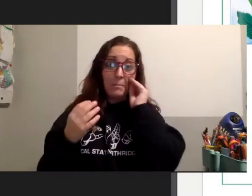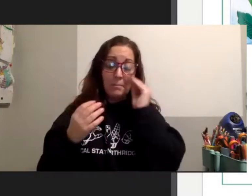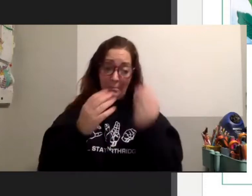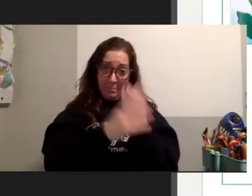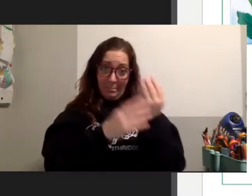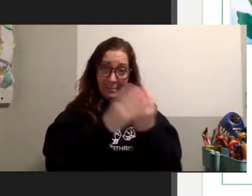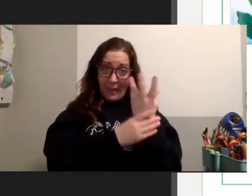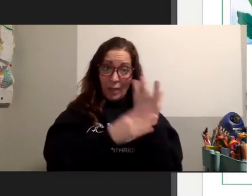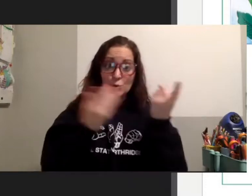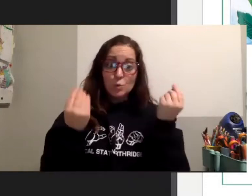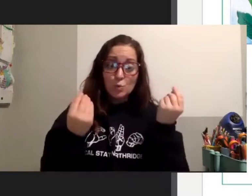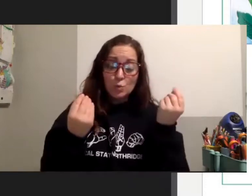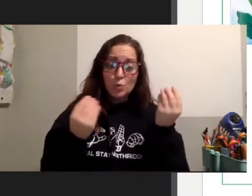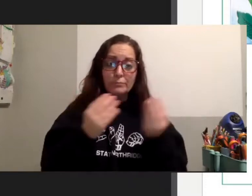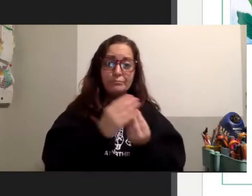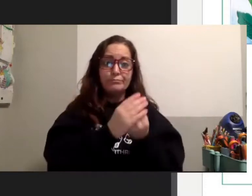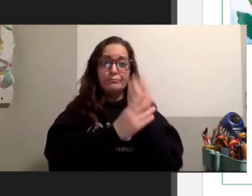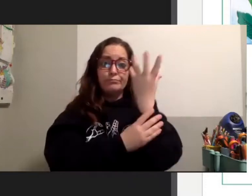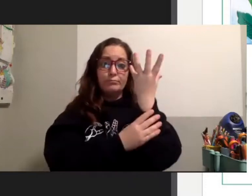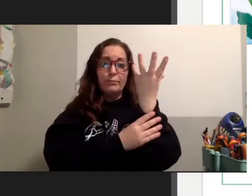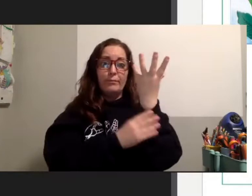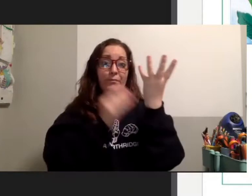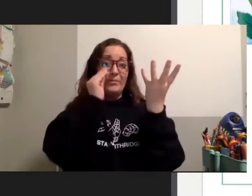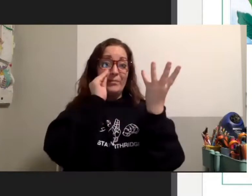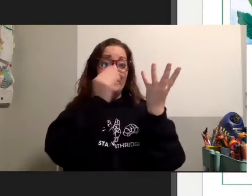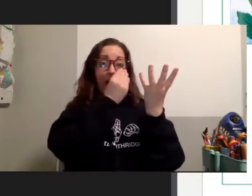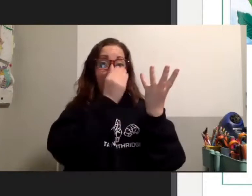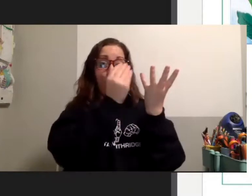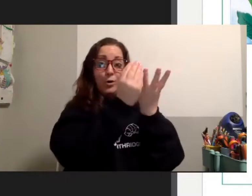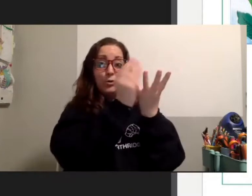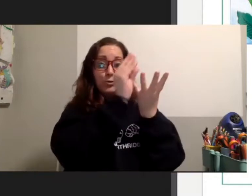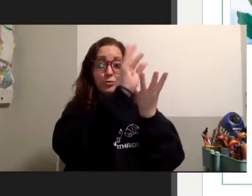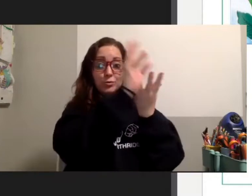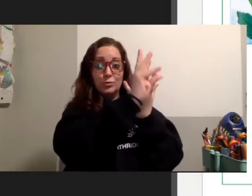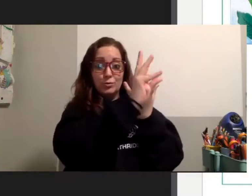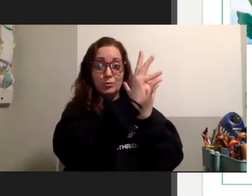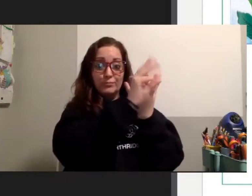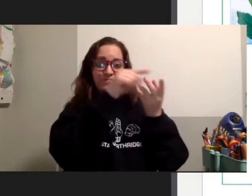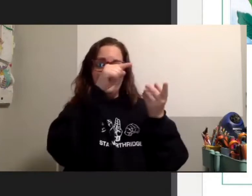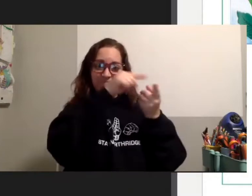Many plants grow flowers.